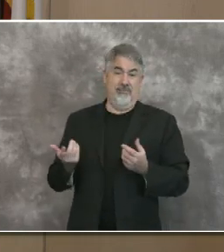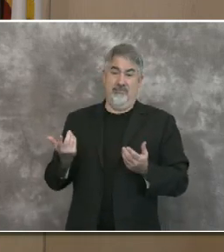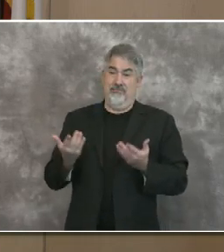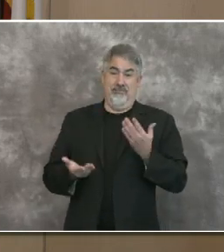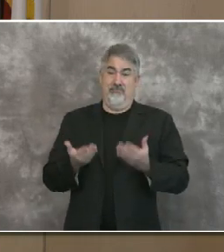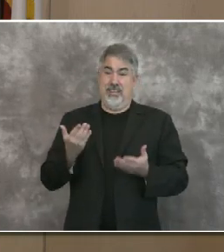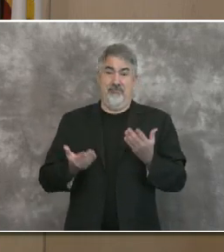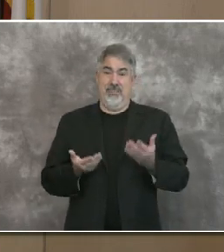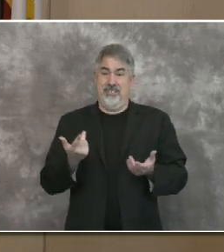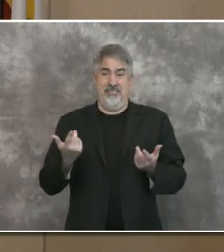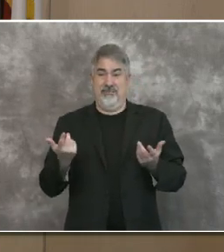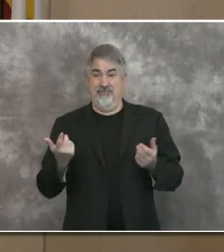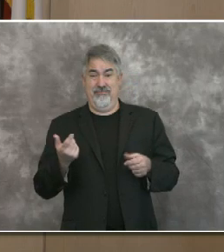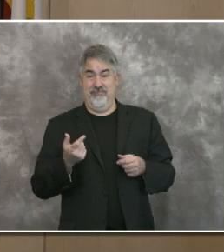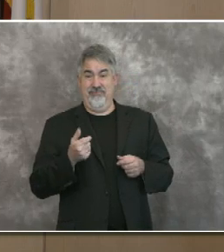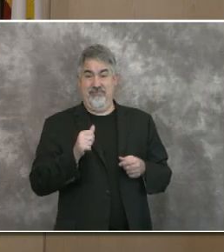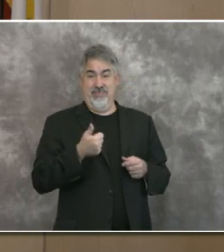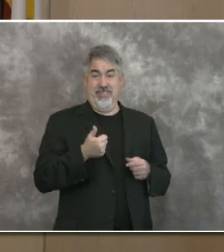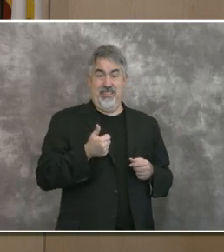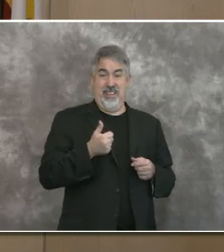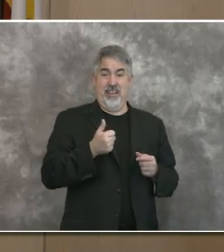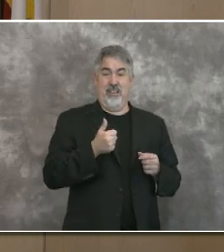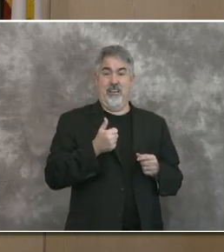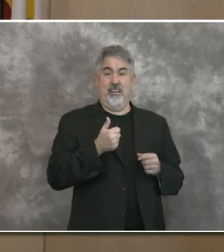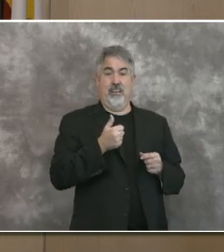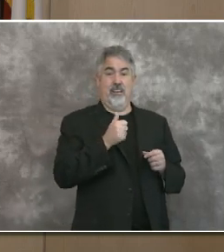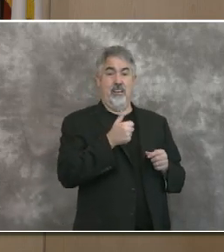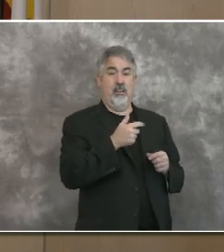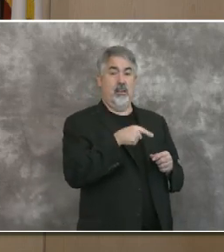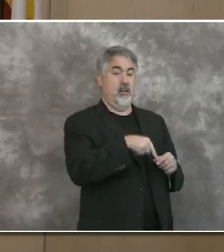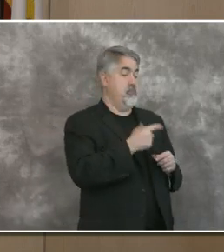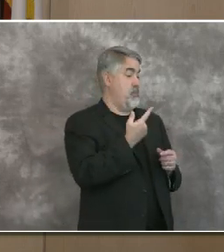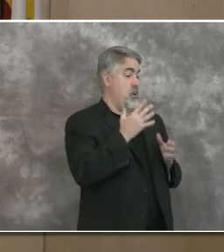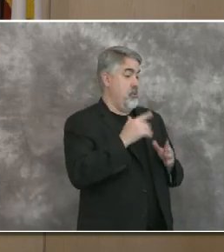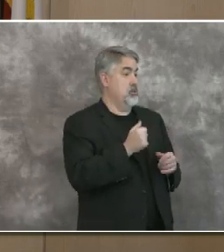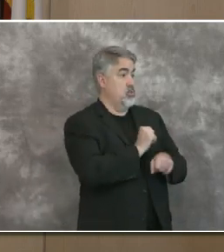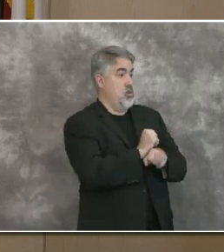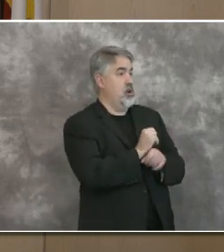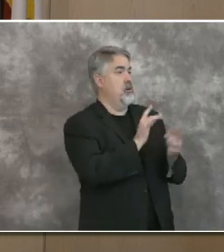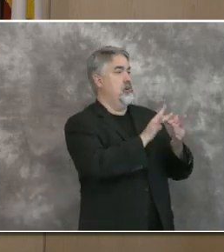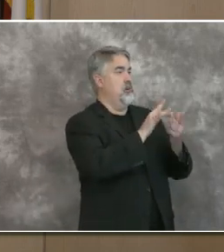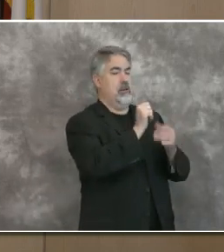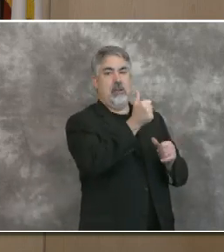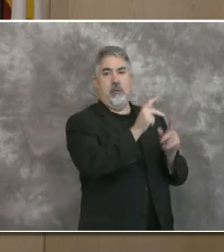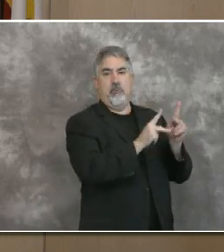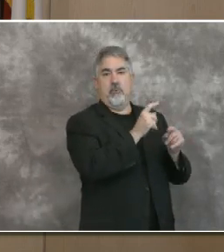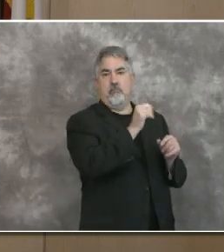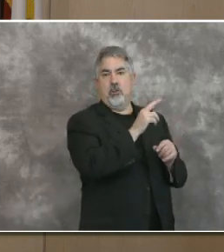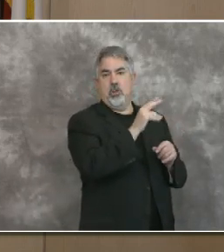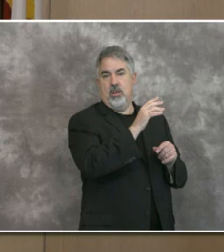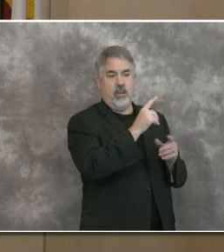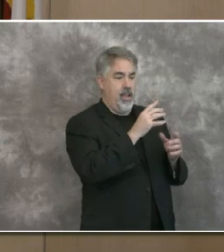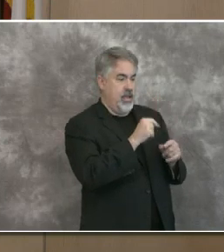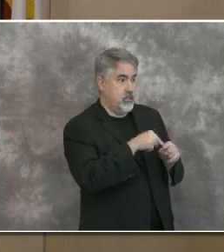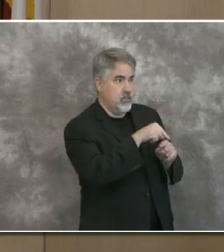10 contacts per case, or it could be 6. So we